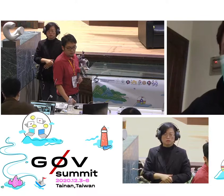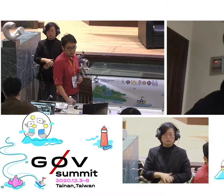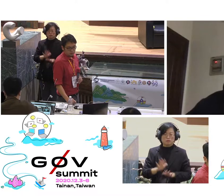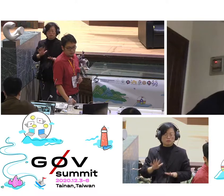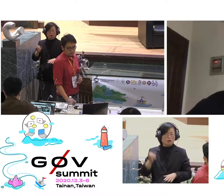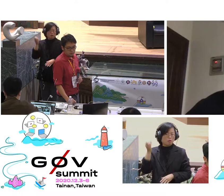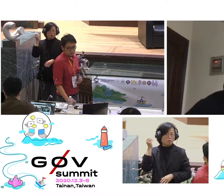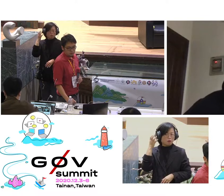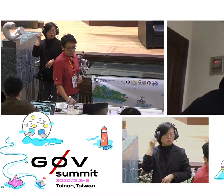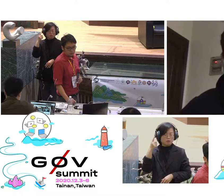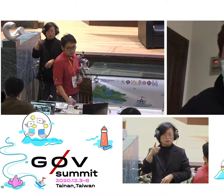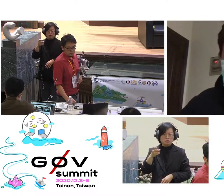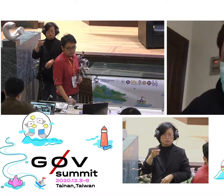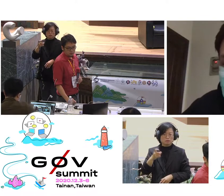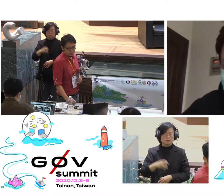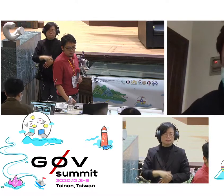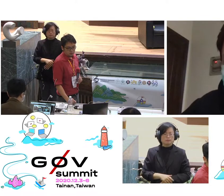can,